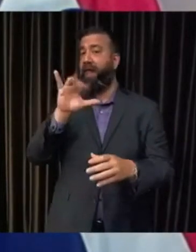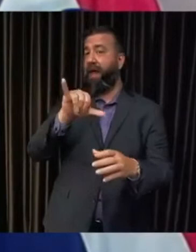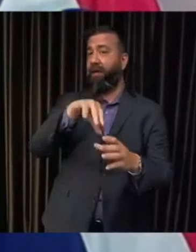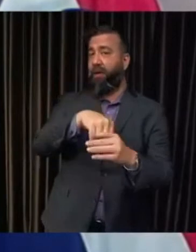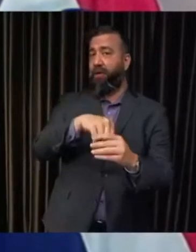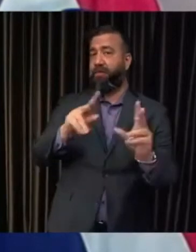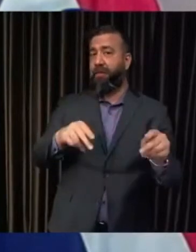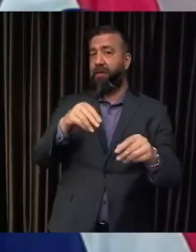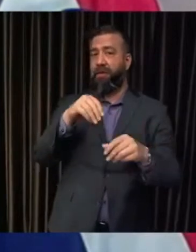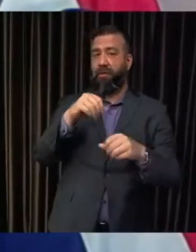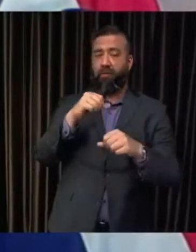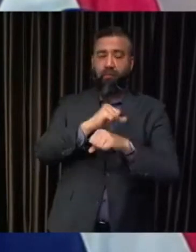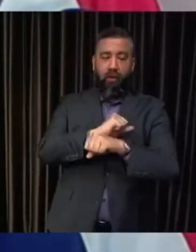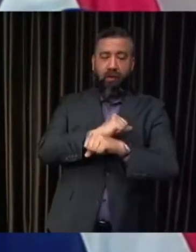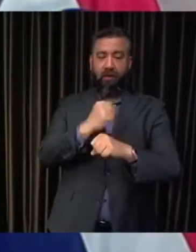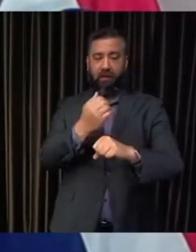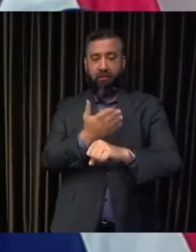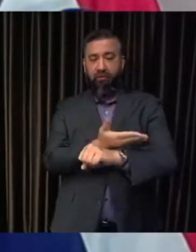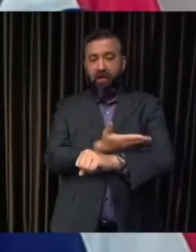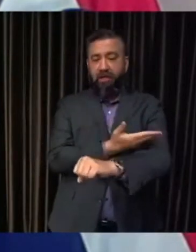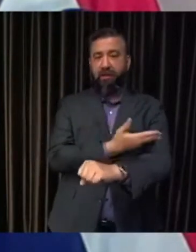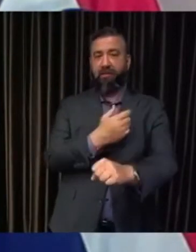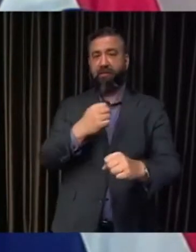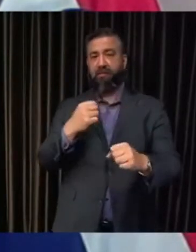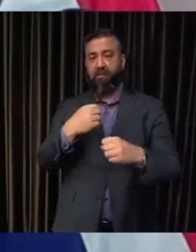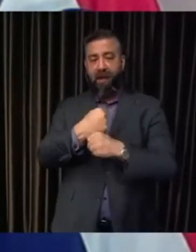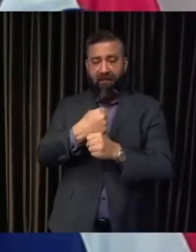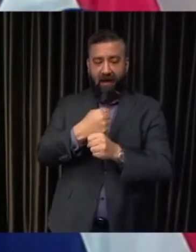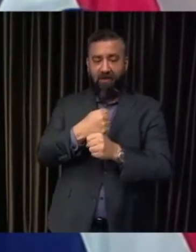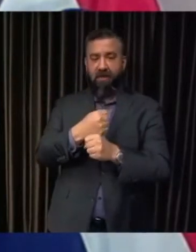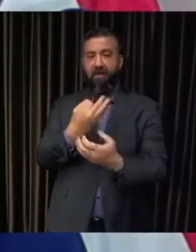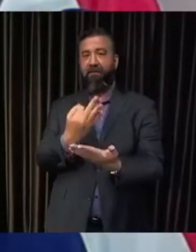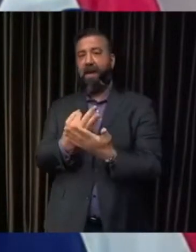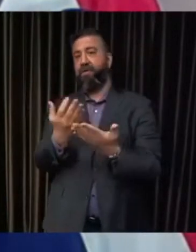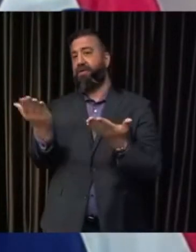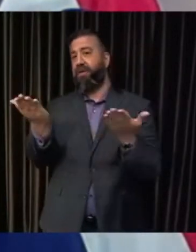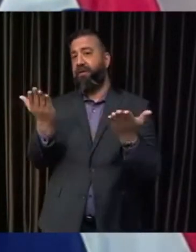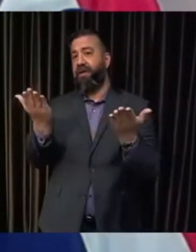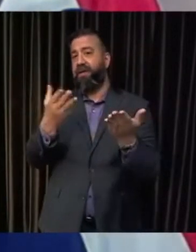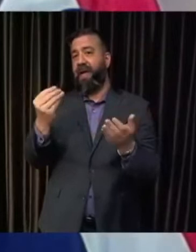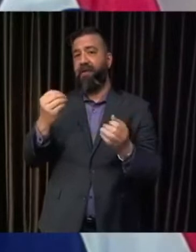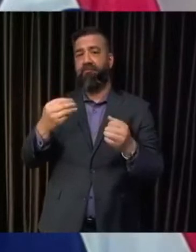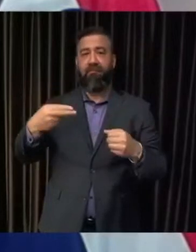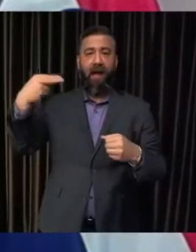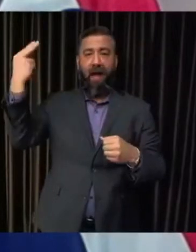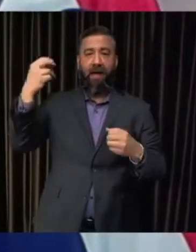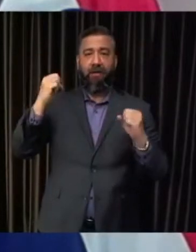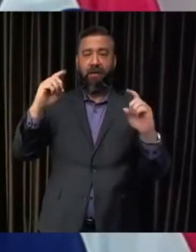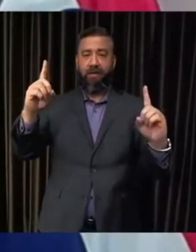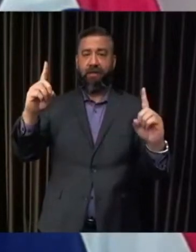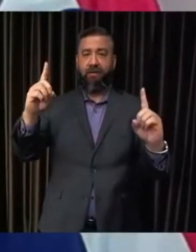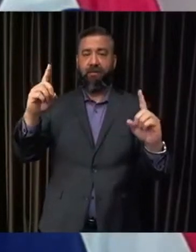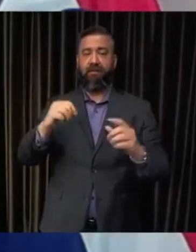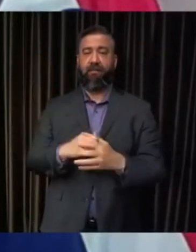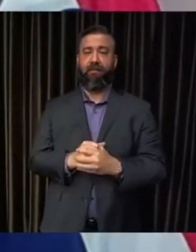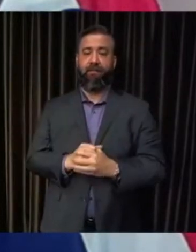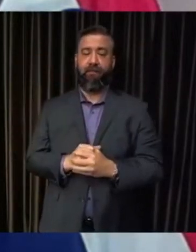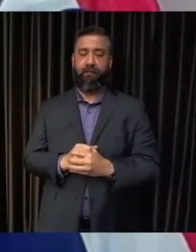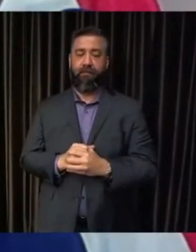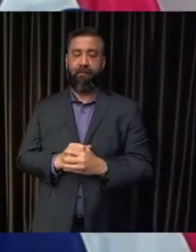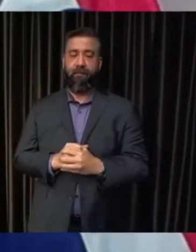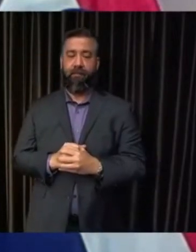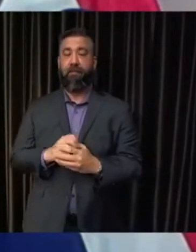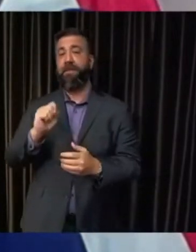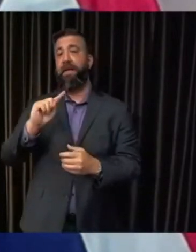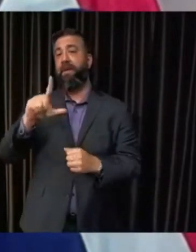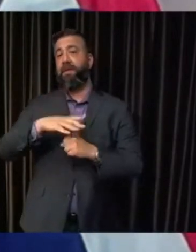in construction and manufacturing, those who work in financial services and higher education, and the unhoused.